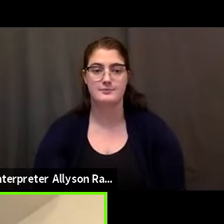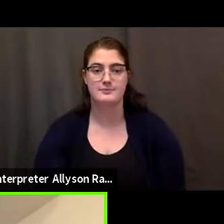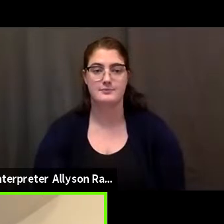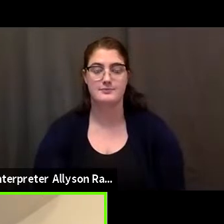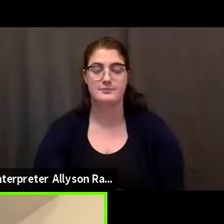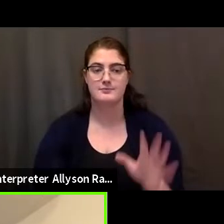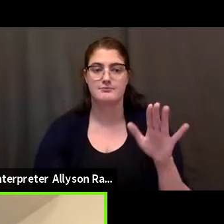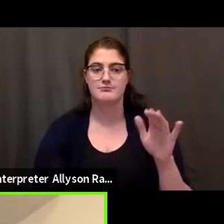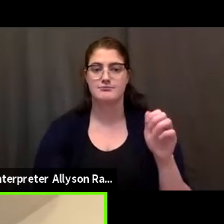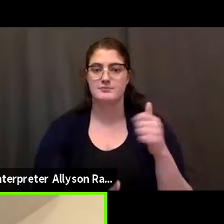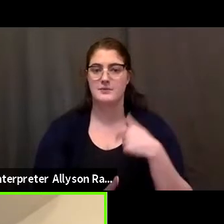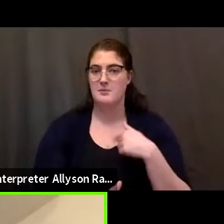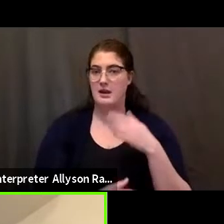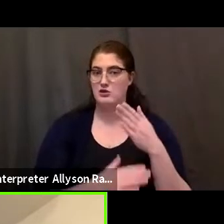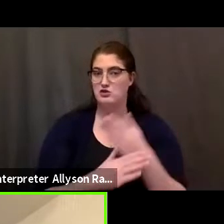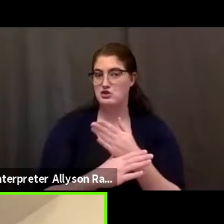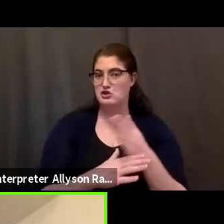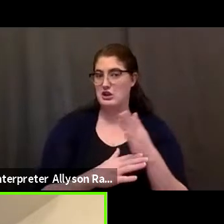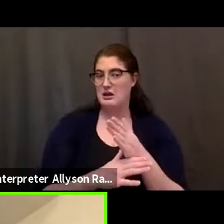Am I sharing? No.